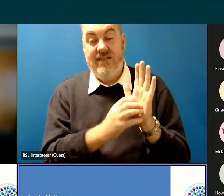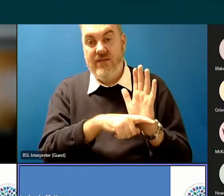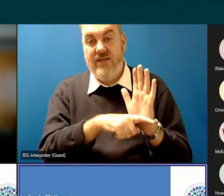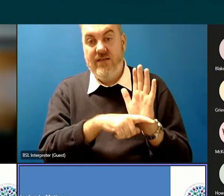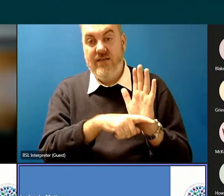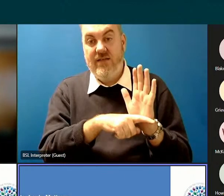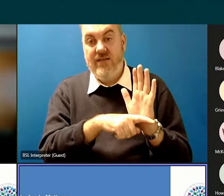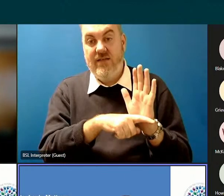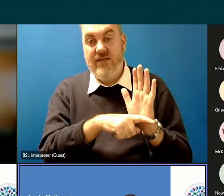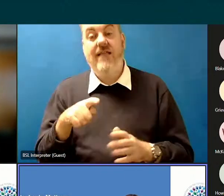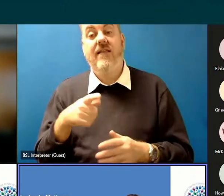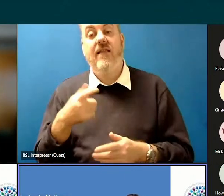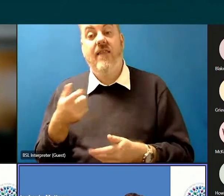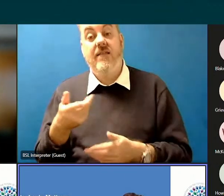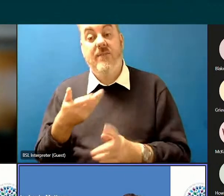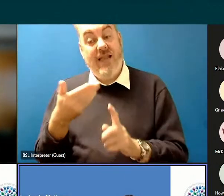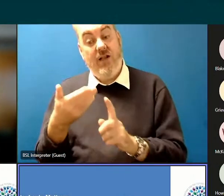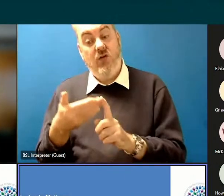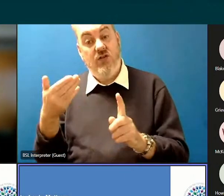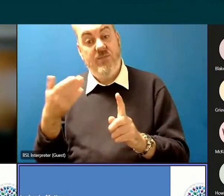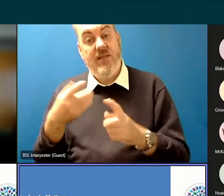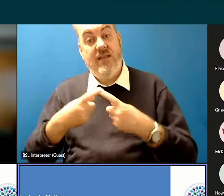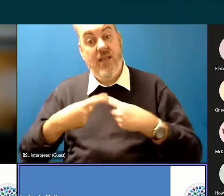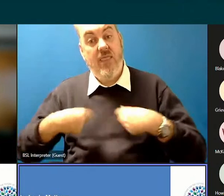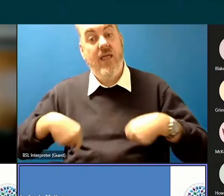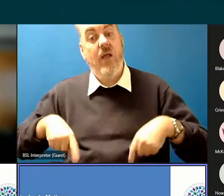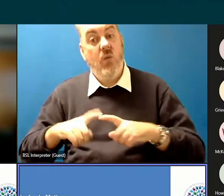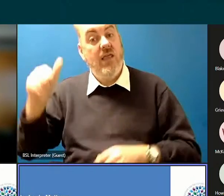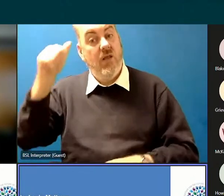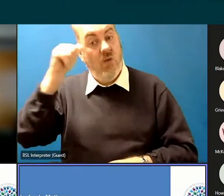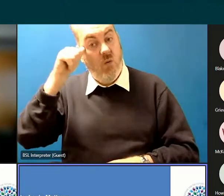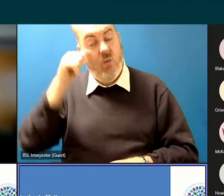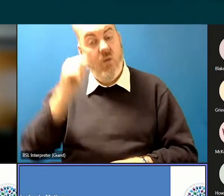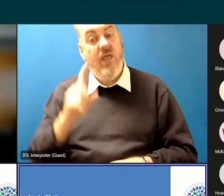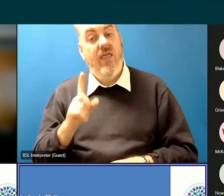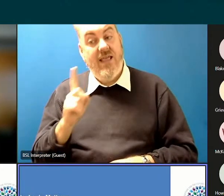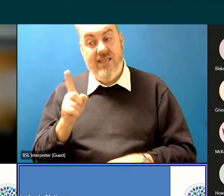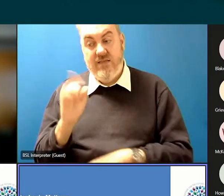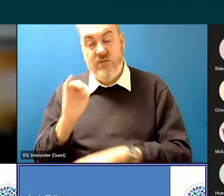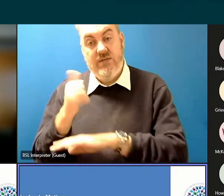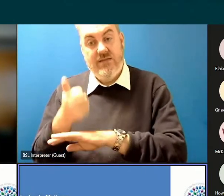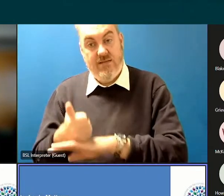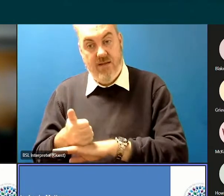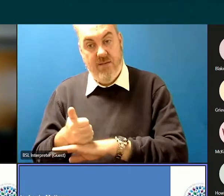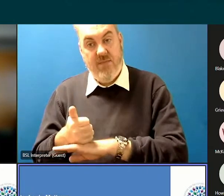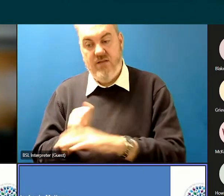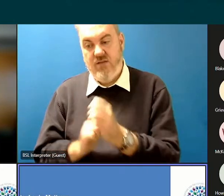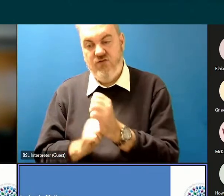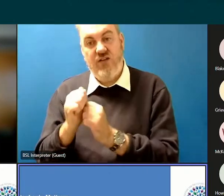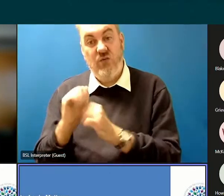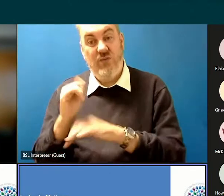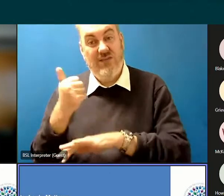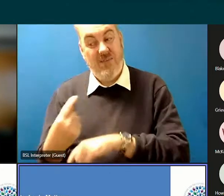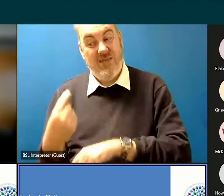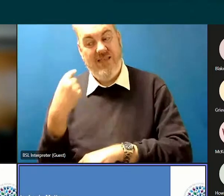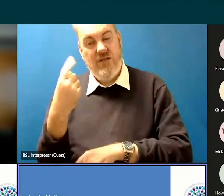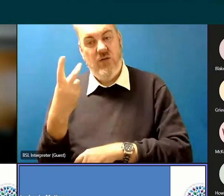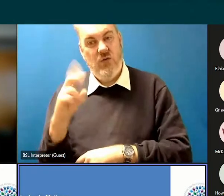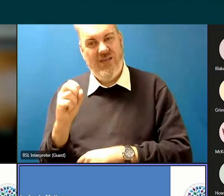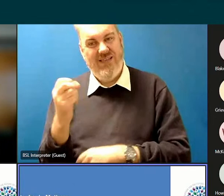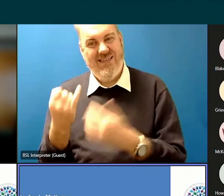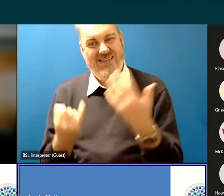area committees and by ourselves that probably this was set up, the reporting structure was set up in 2016, so it probably